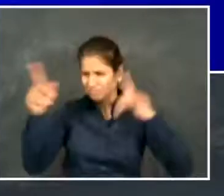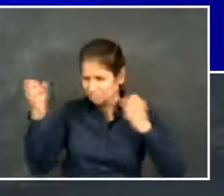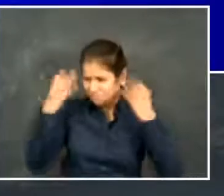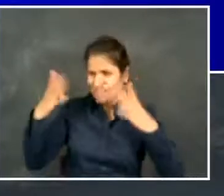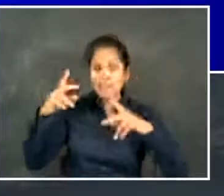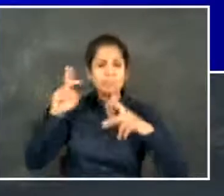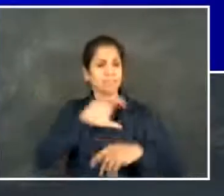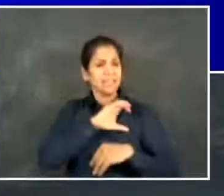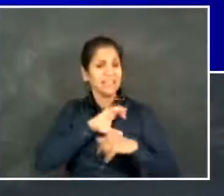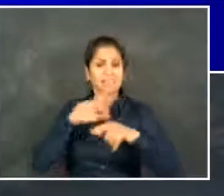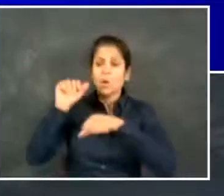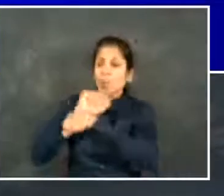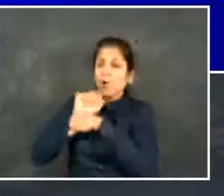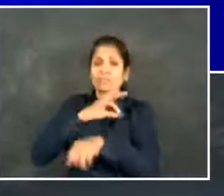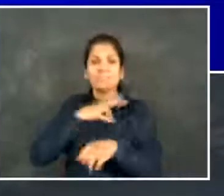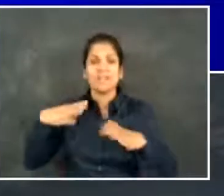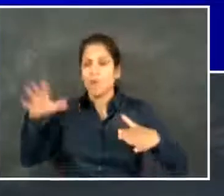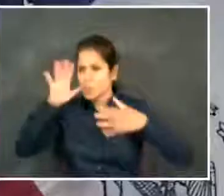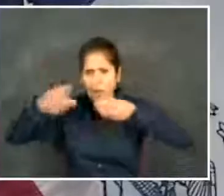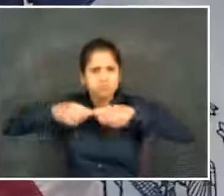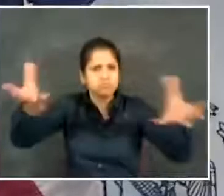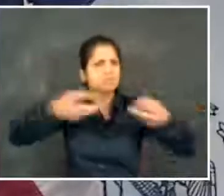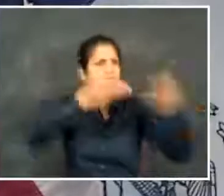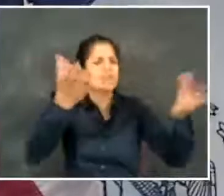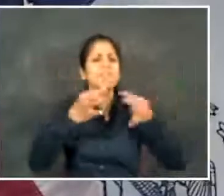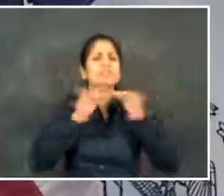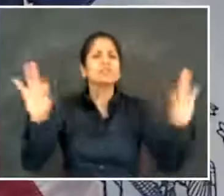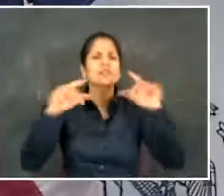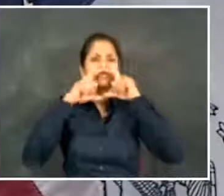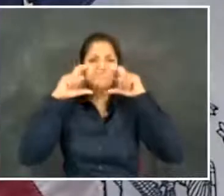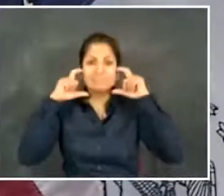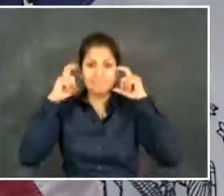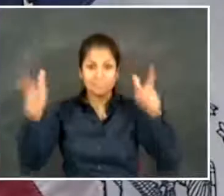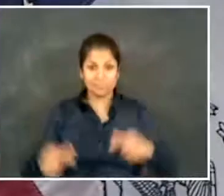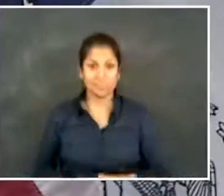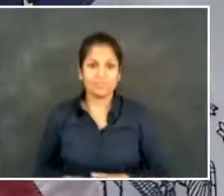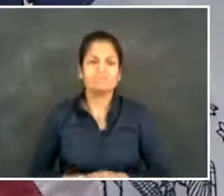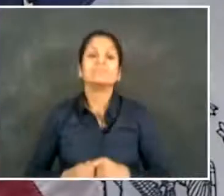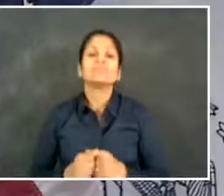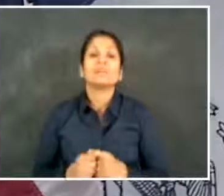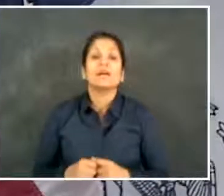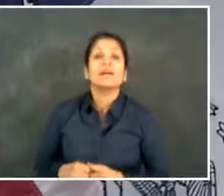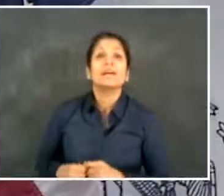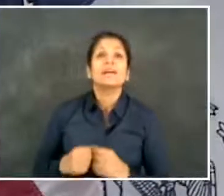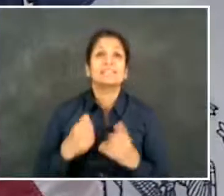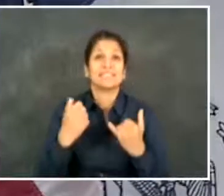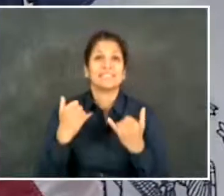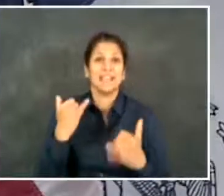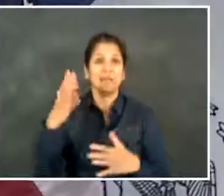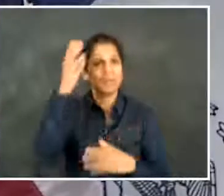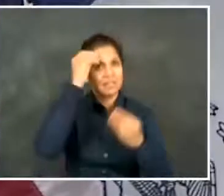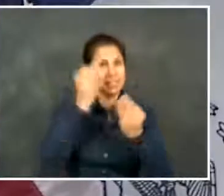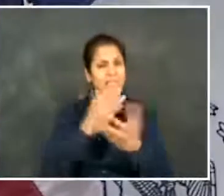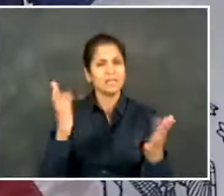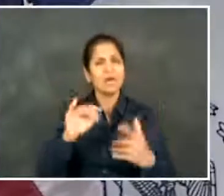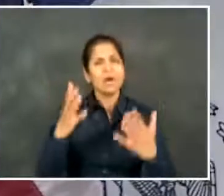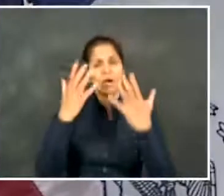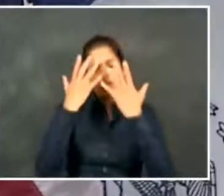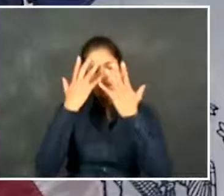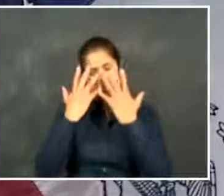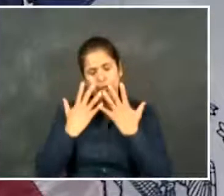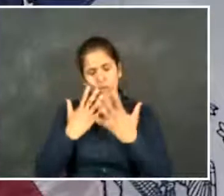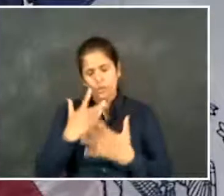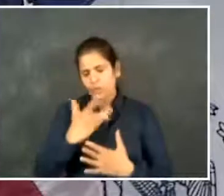I'm going to close in a moment, but I want to talk about something very, very sad. This really, I heard about late last night, and it really hit